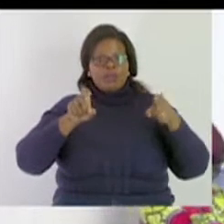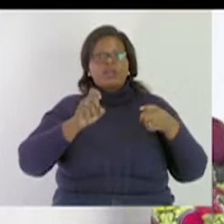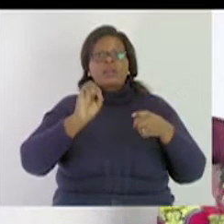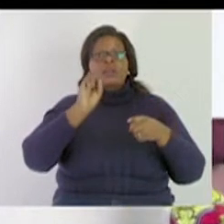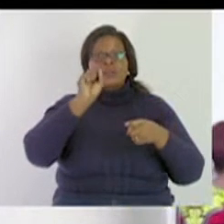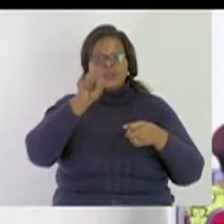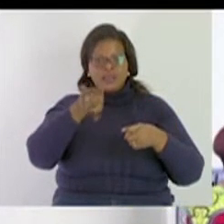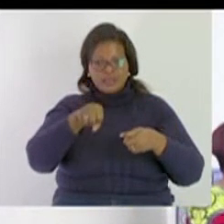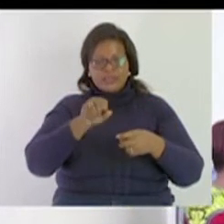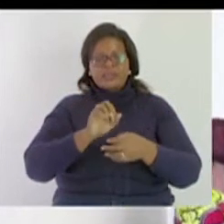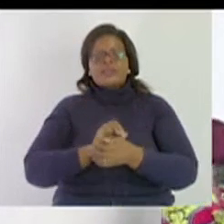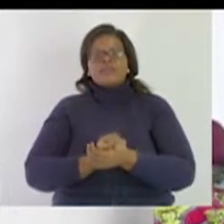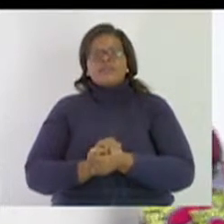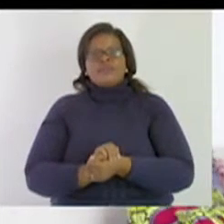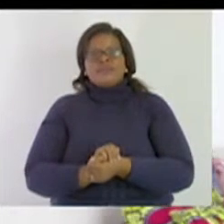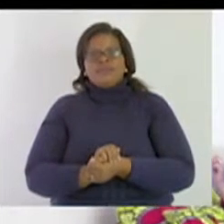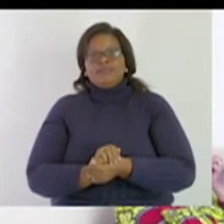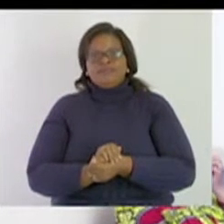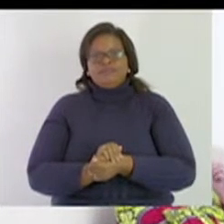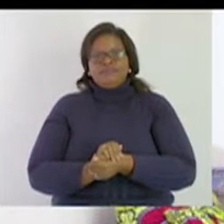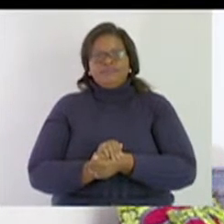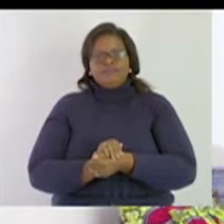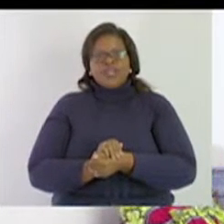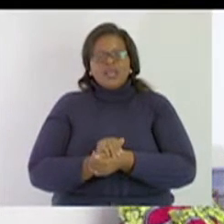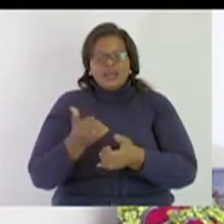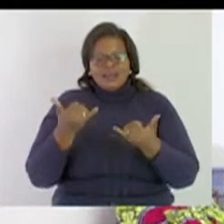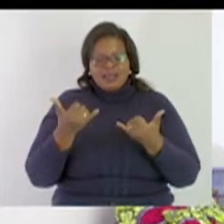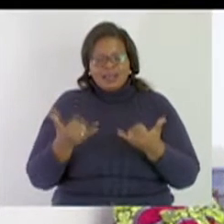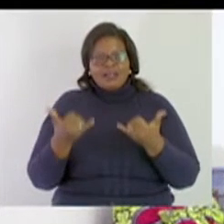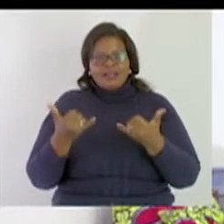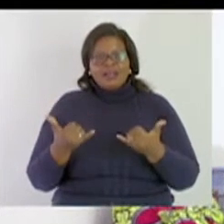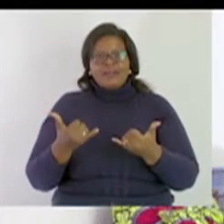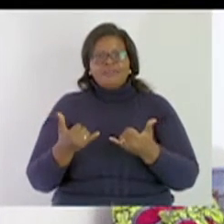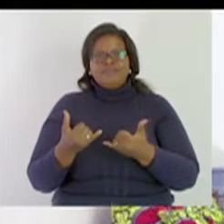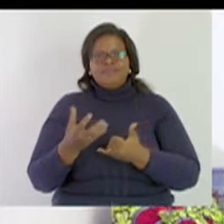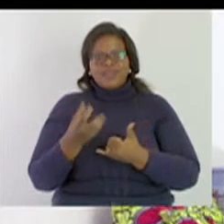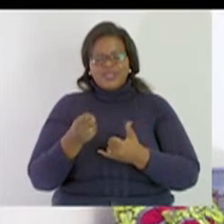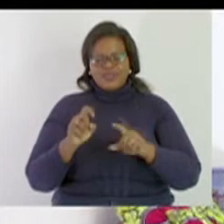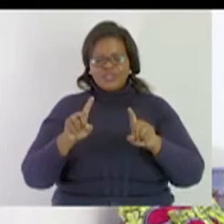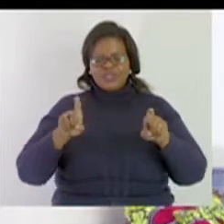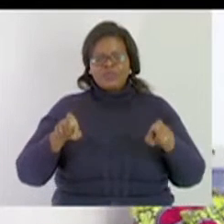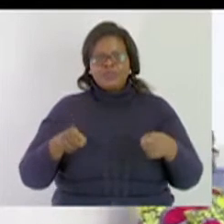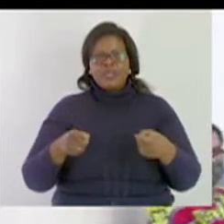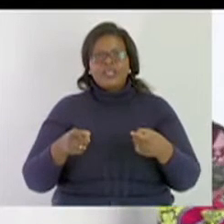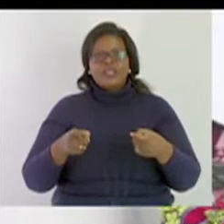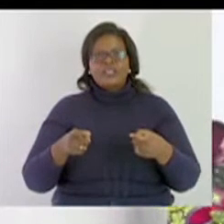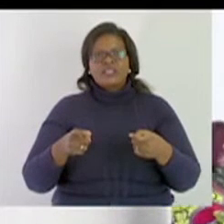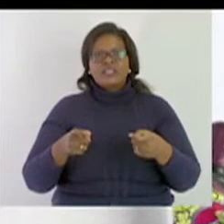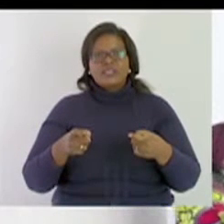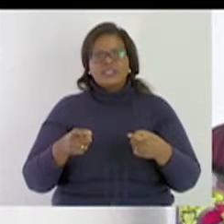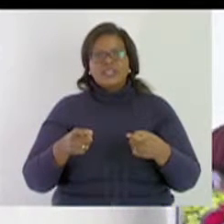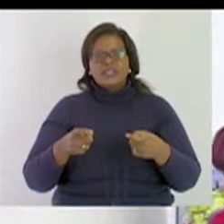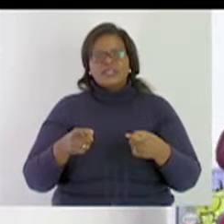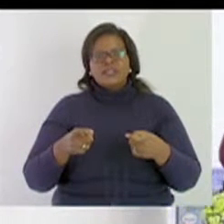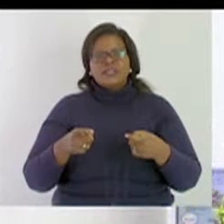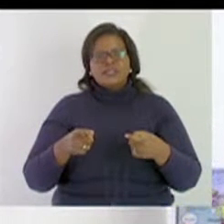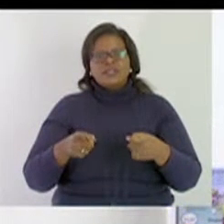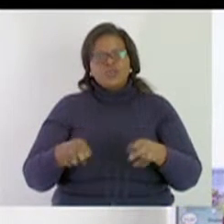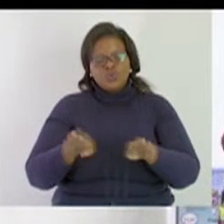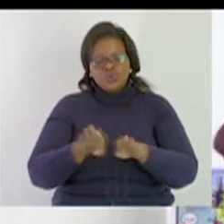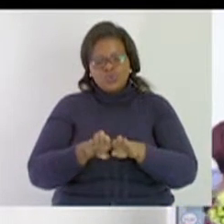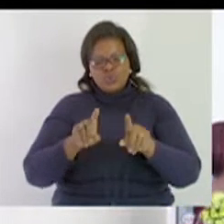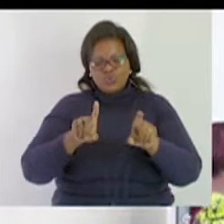brackets. In this sum, we have brackets, so we will do our